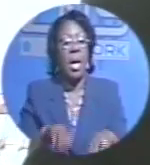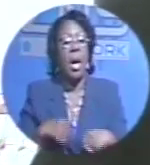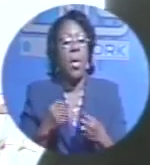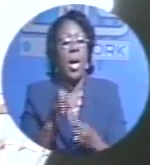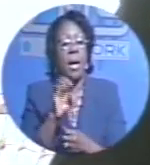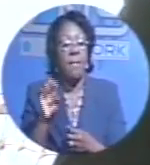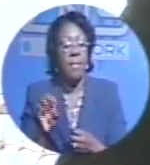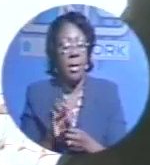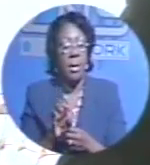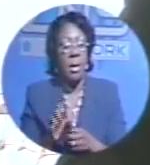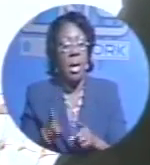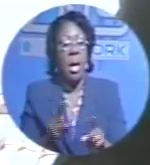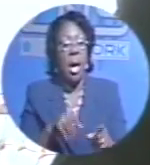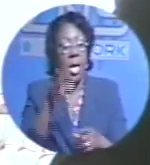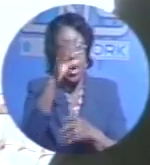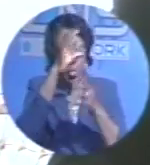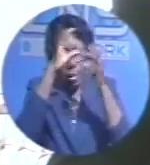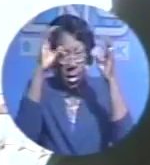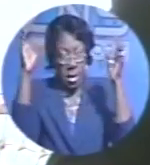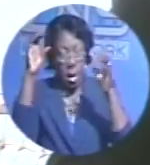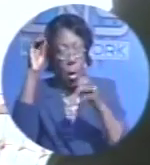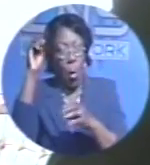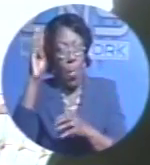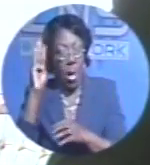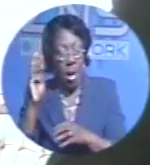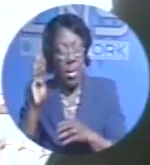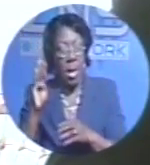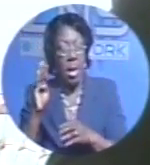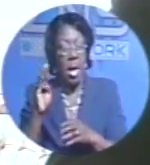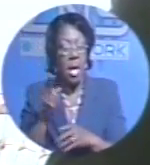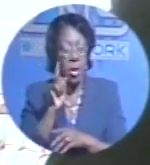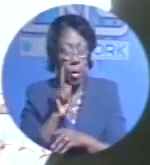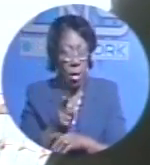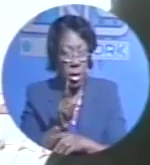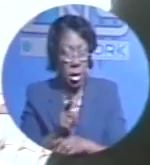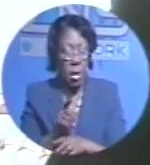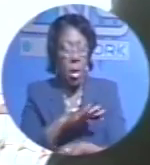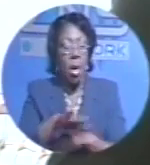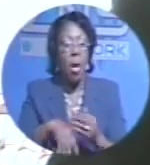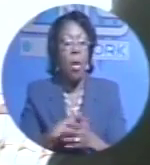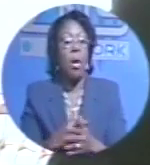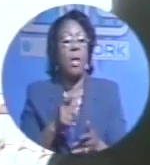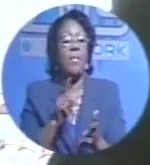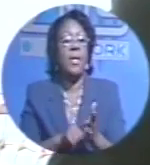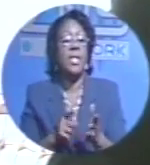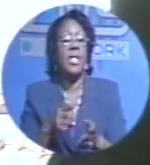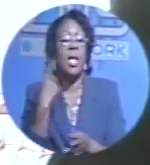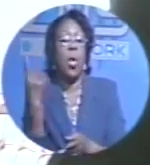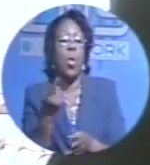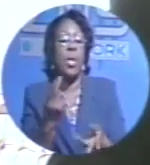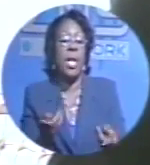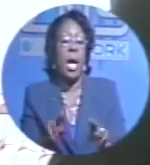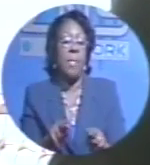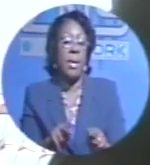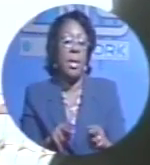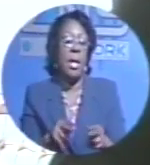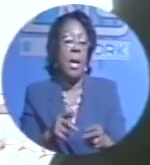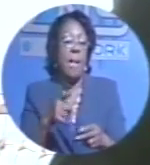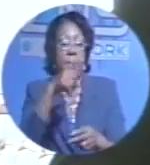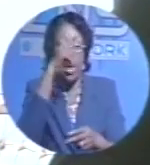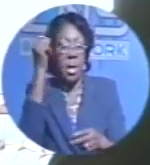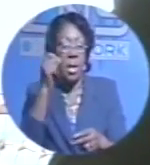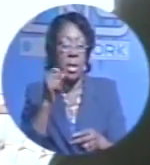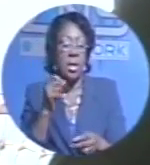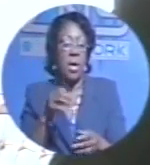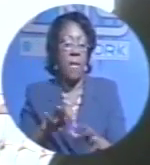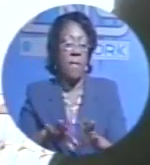However, as President Obama has cautioned, all of this could only happen because of our founders' central